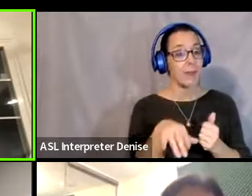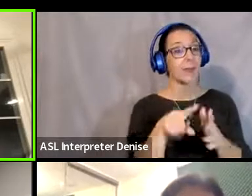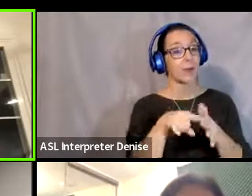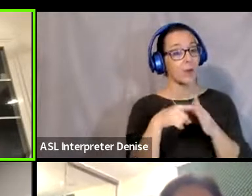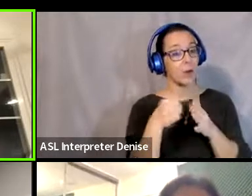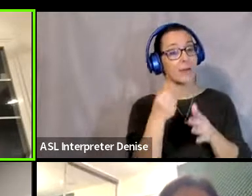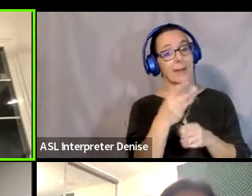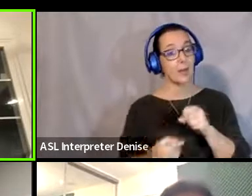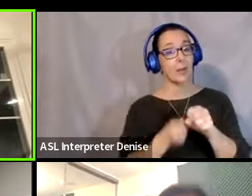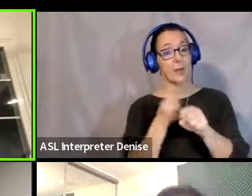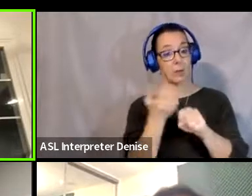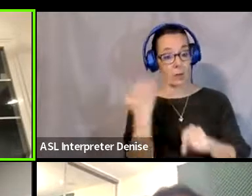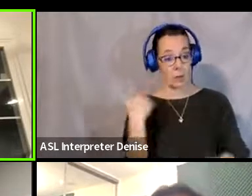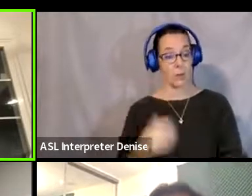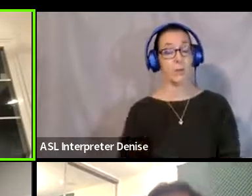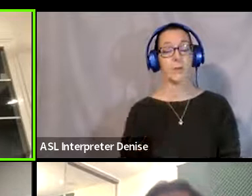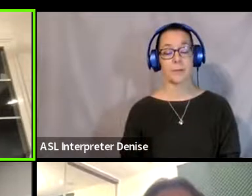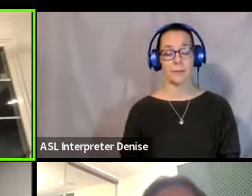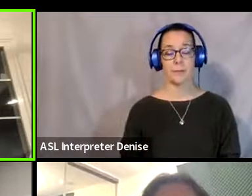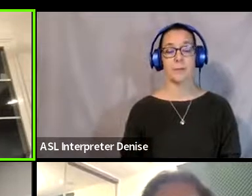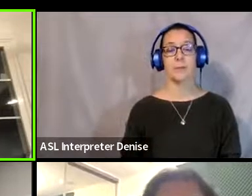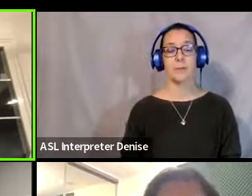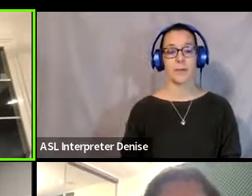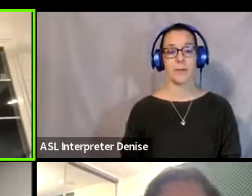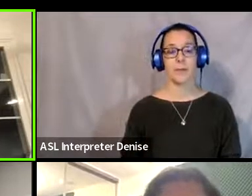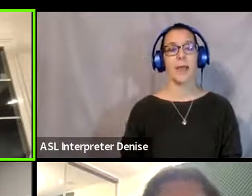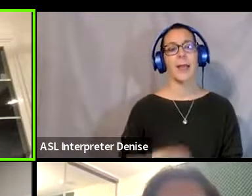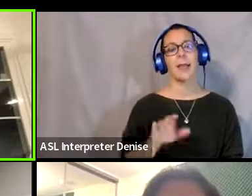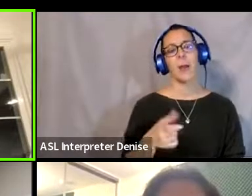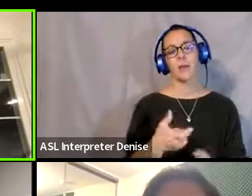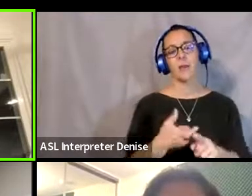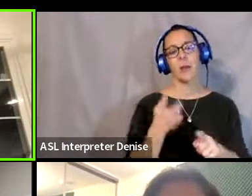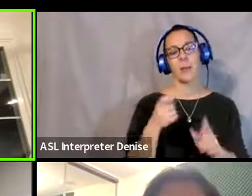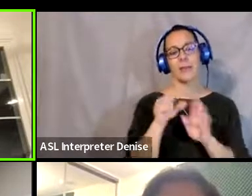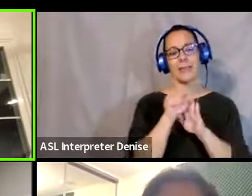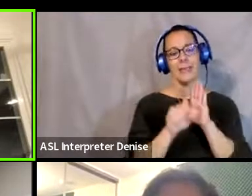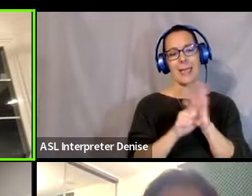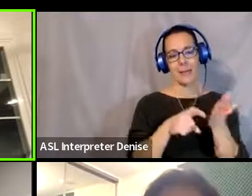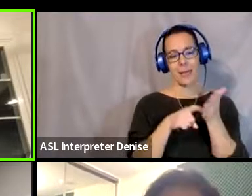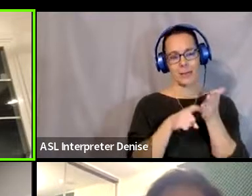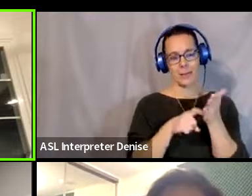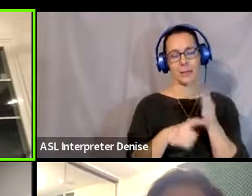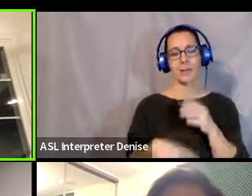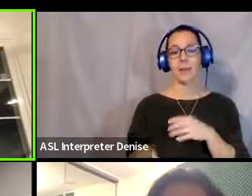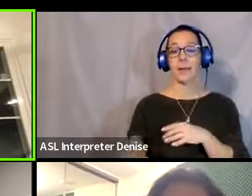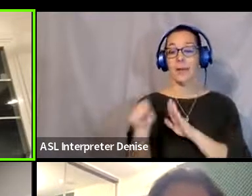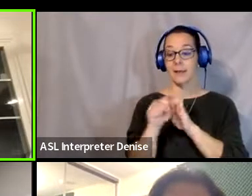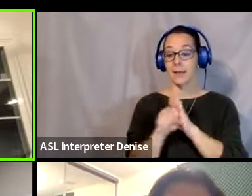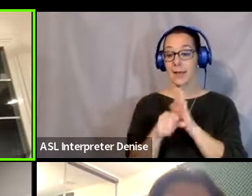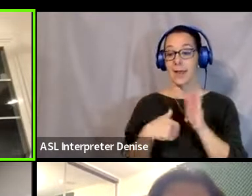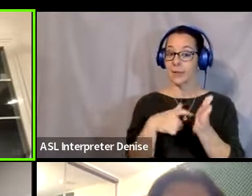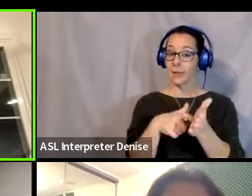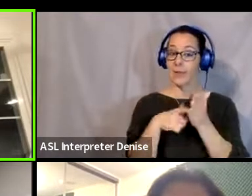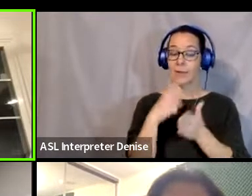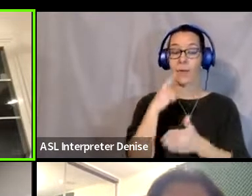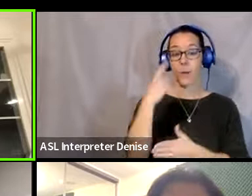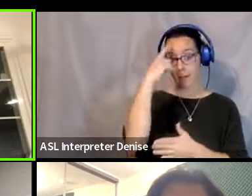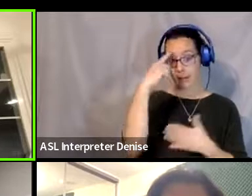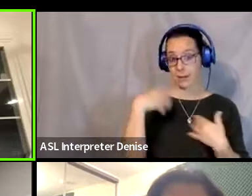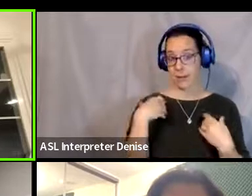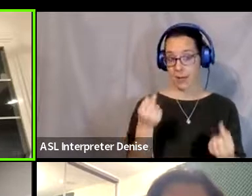response to a mandate from the state. The state has a mandate that's focused on mental health that's coming out